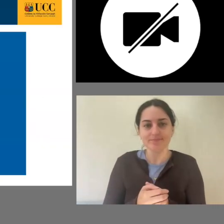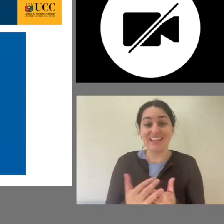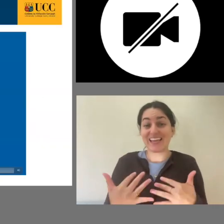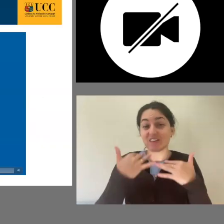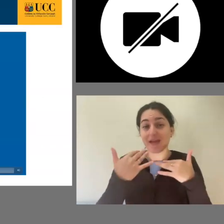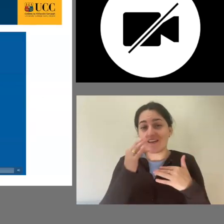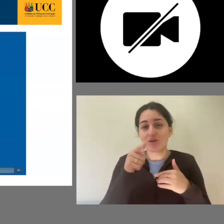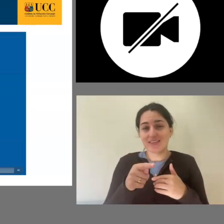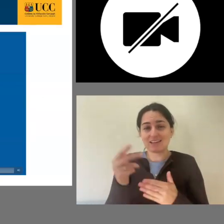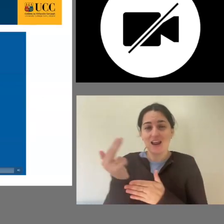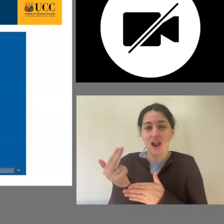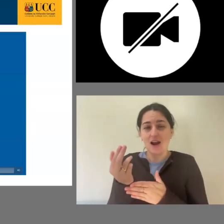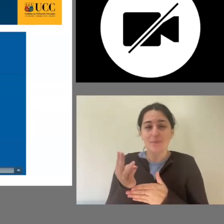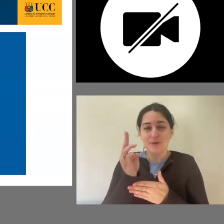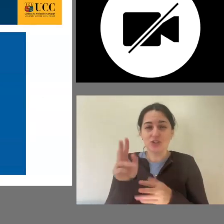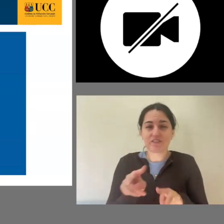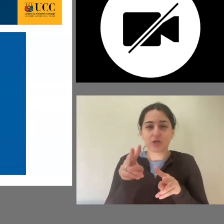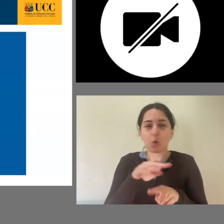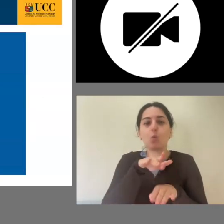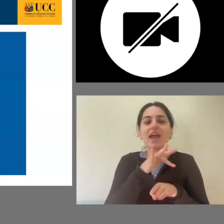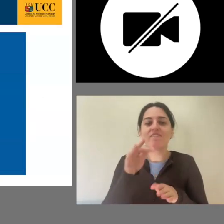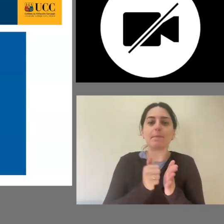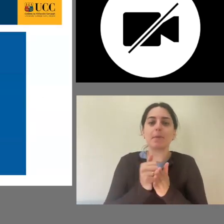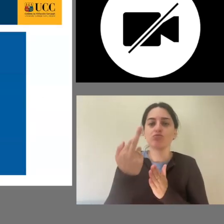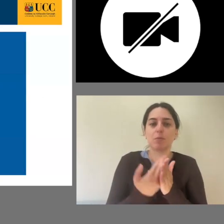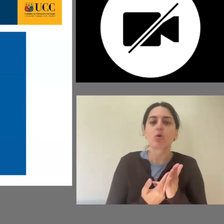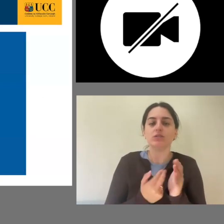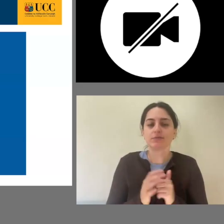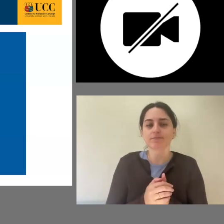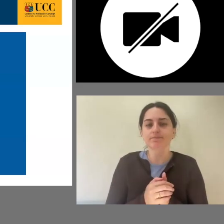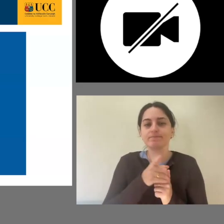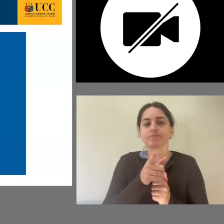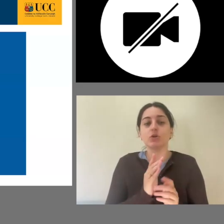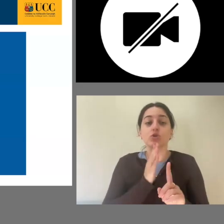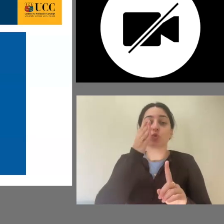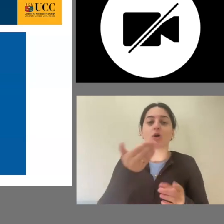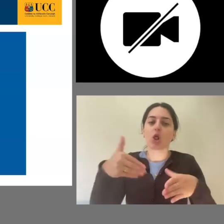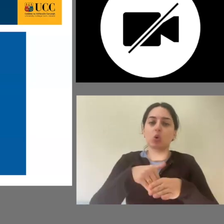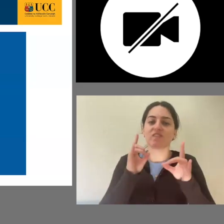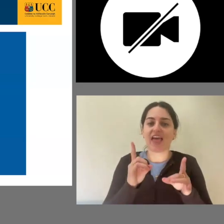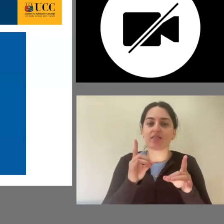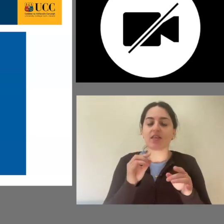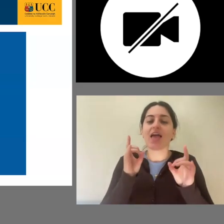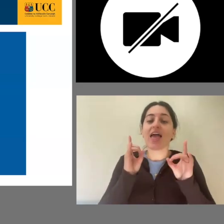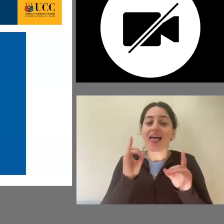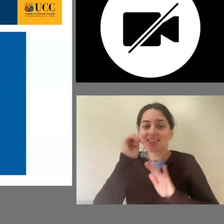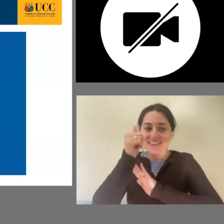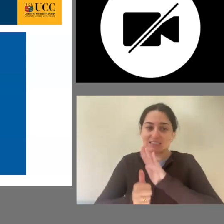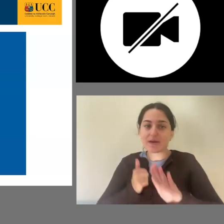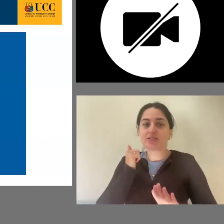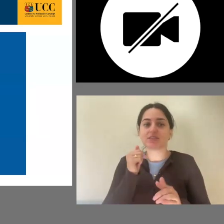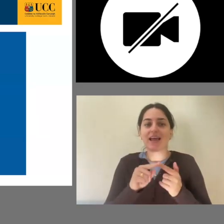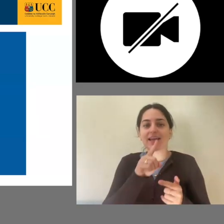Information for this animation was taken from the published report, Towards Inclusive Health, Health Experiences